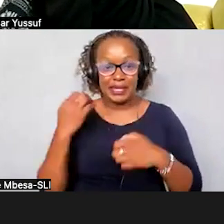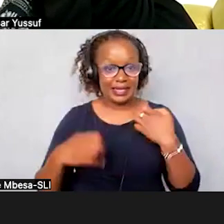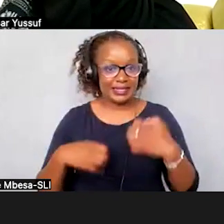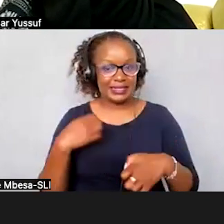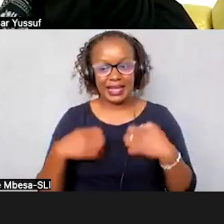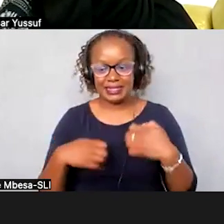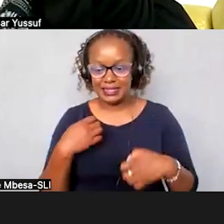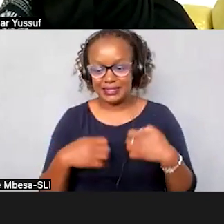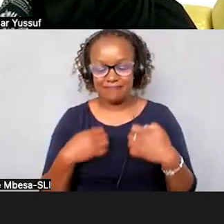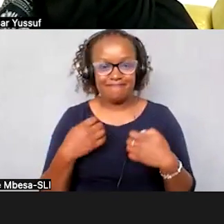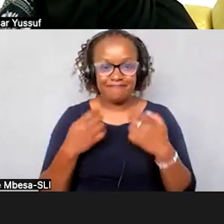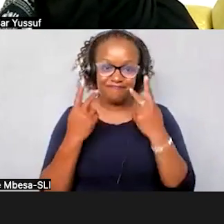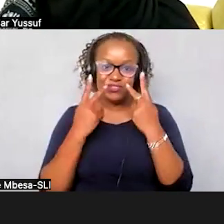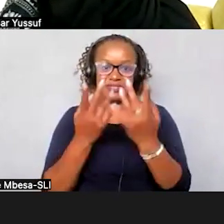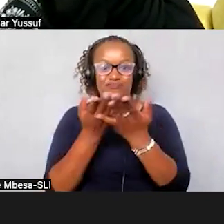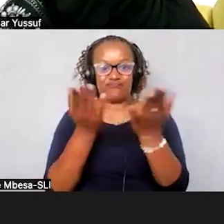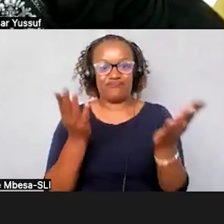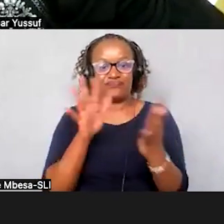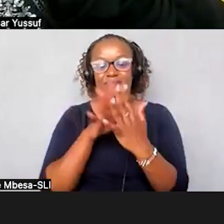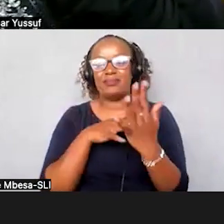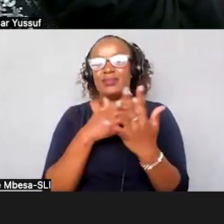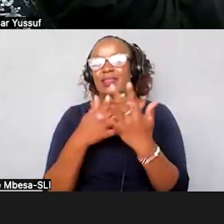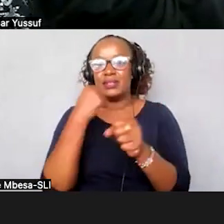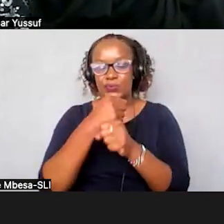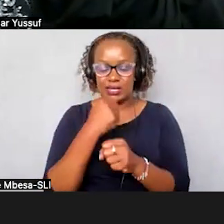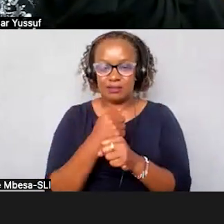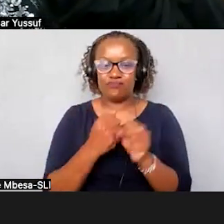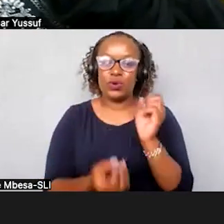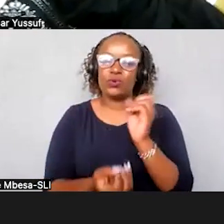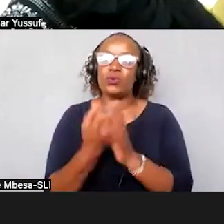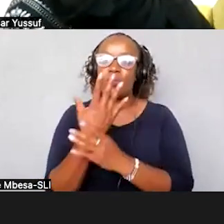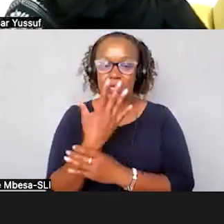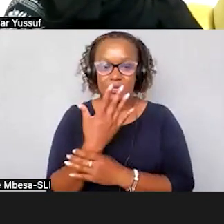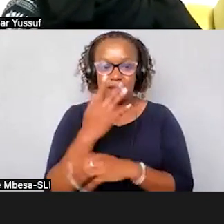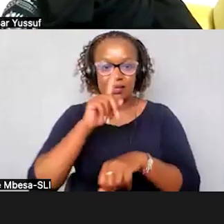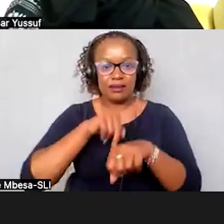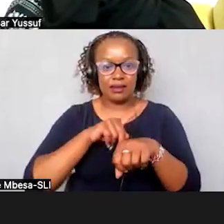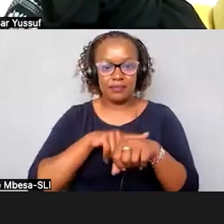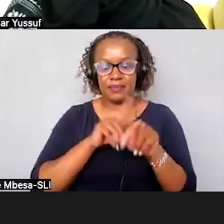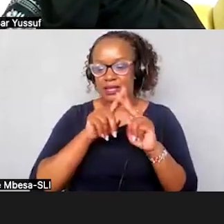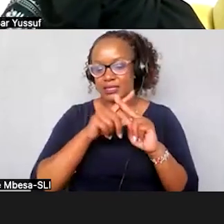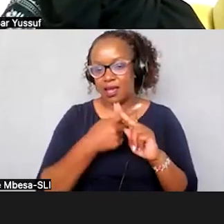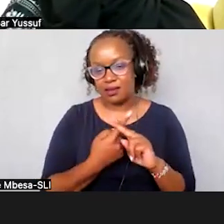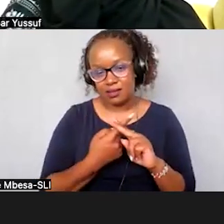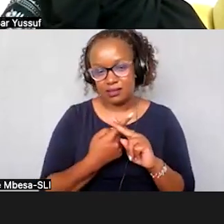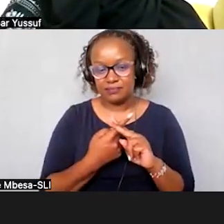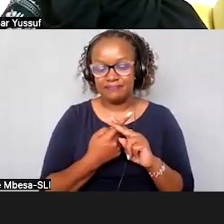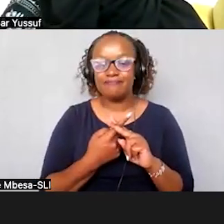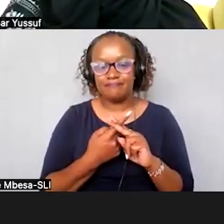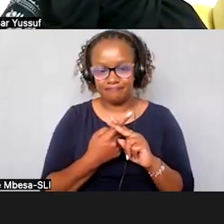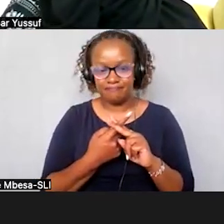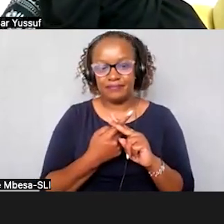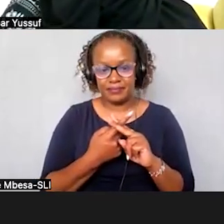Youth Anti-FGM Network growing in leaps and bounds. When they were starting off, I did a